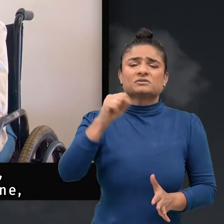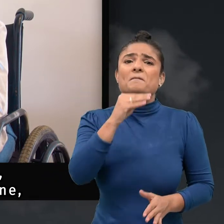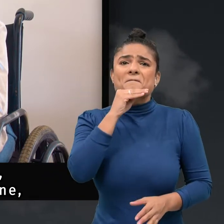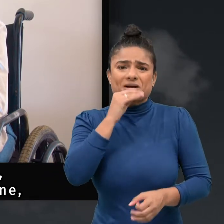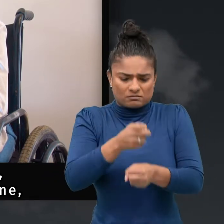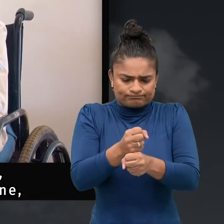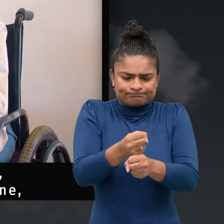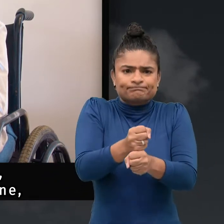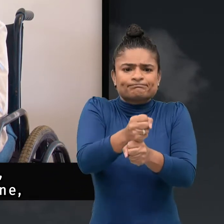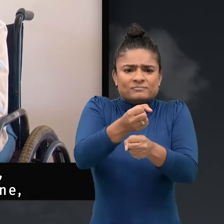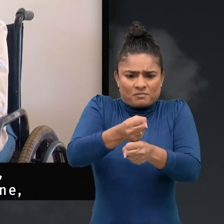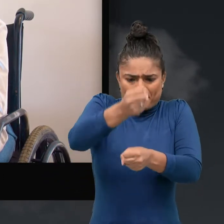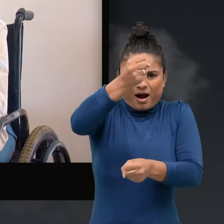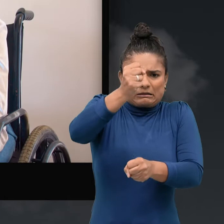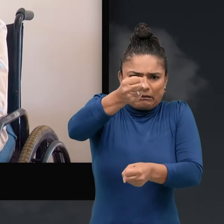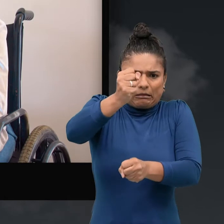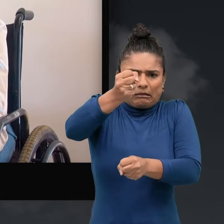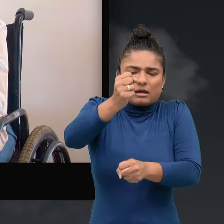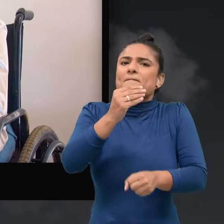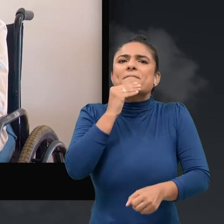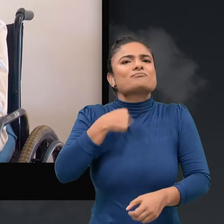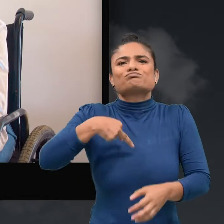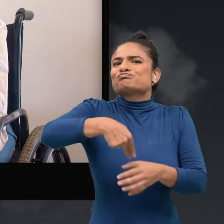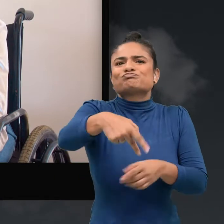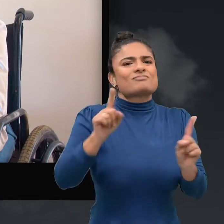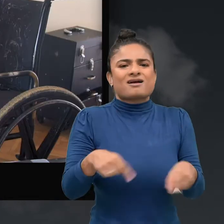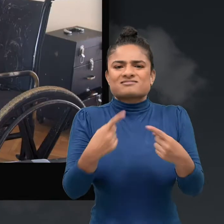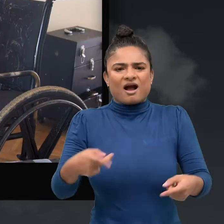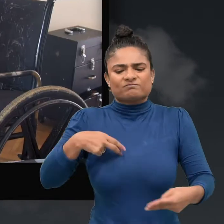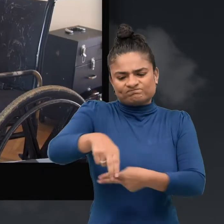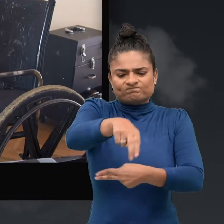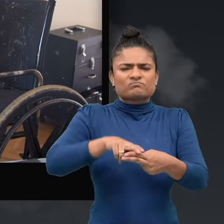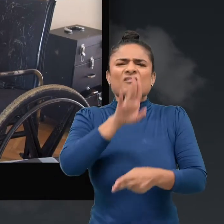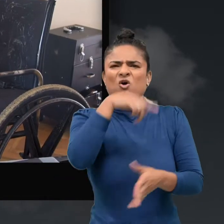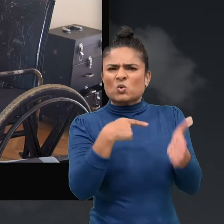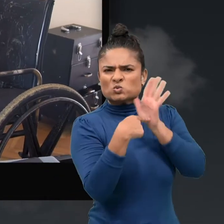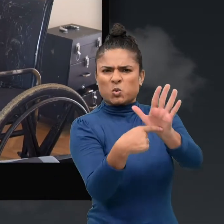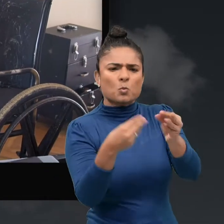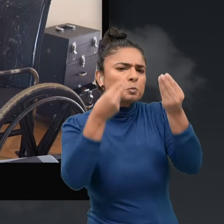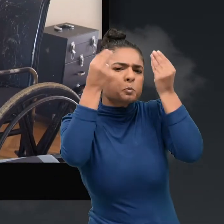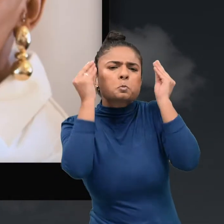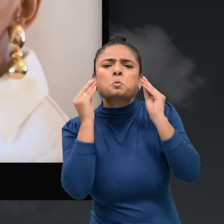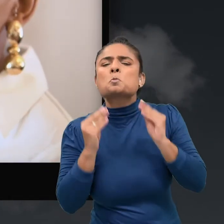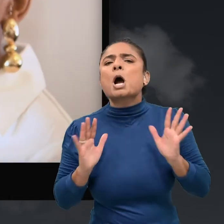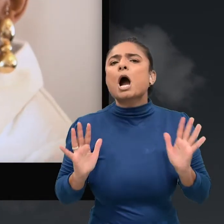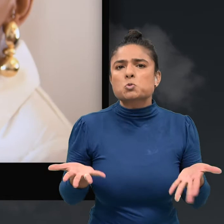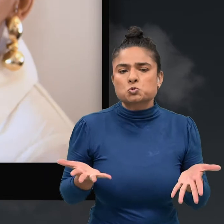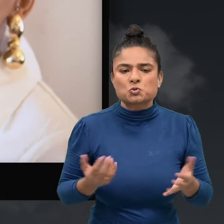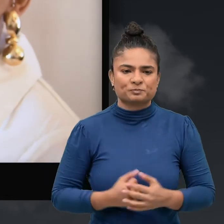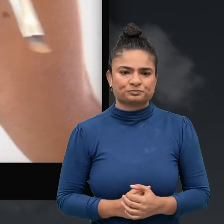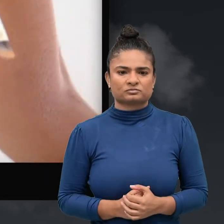a curvature on your spine, which results in me not being able to walk. And I'm going to walk you through a